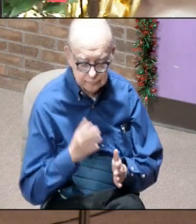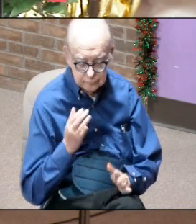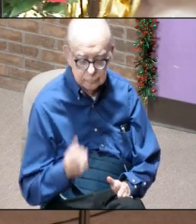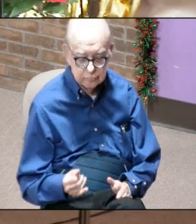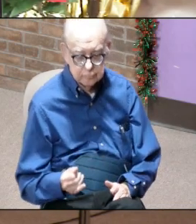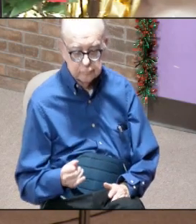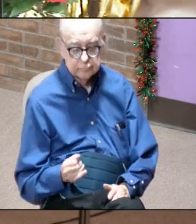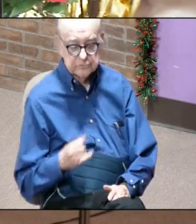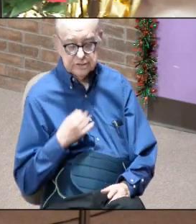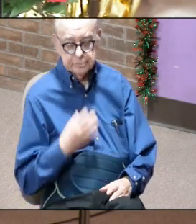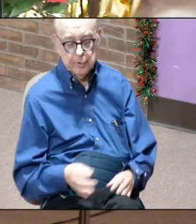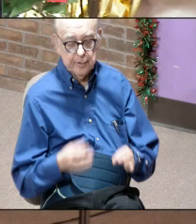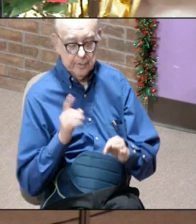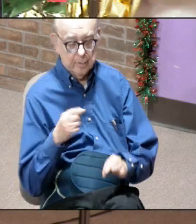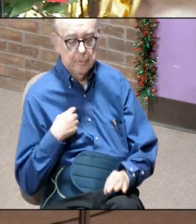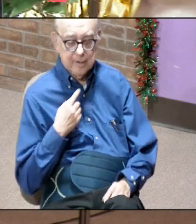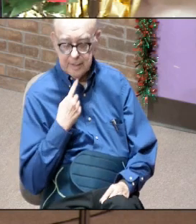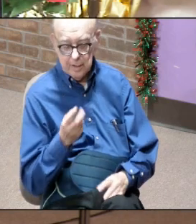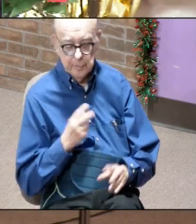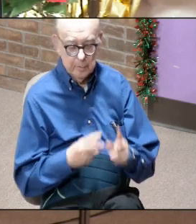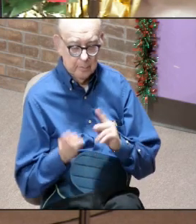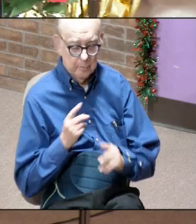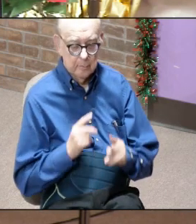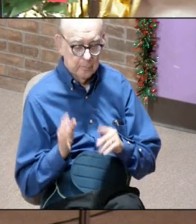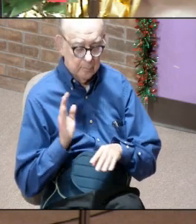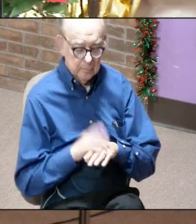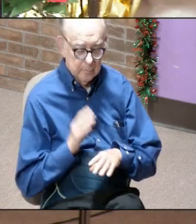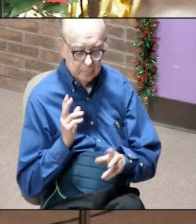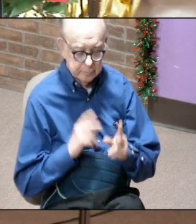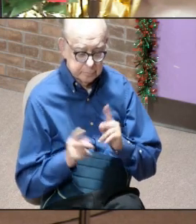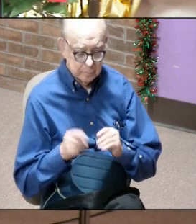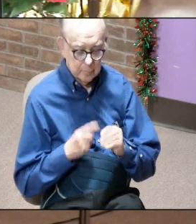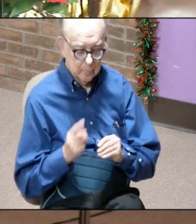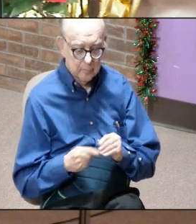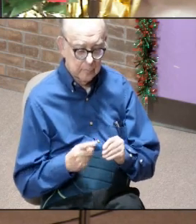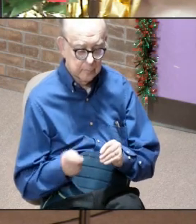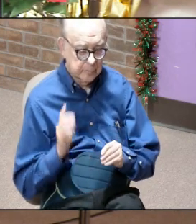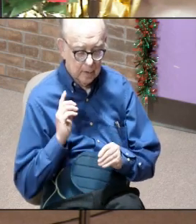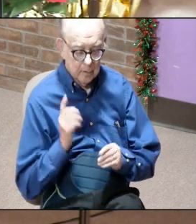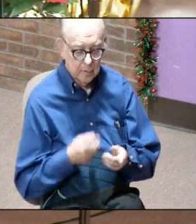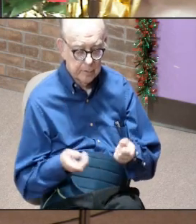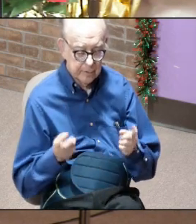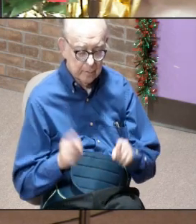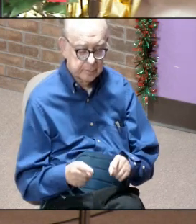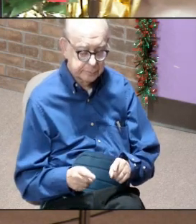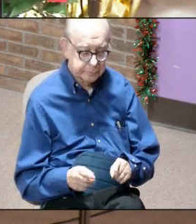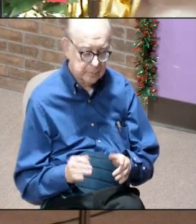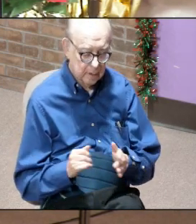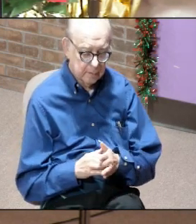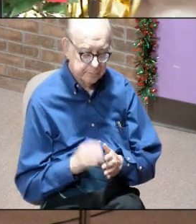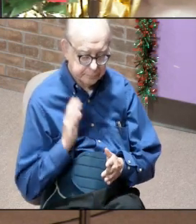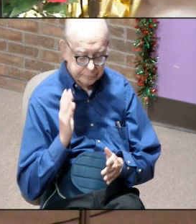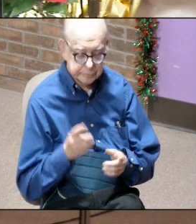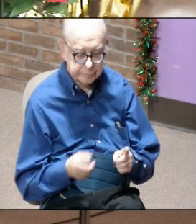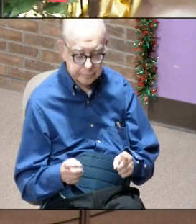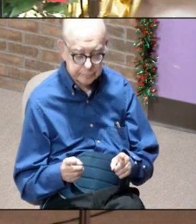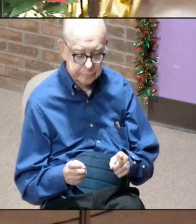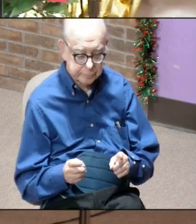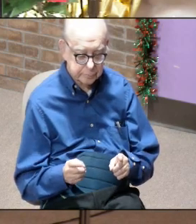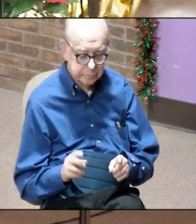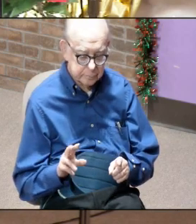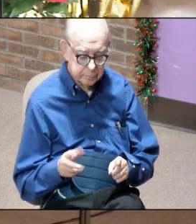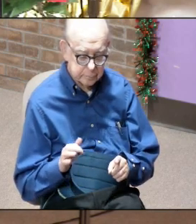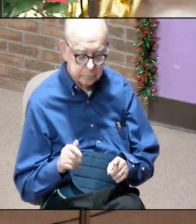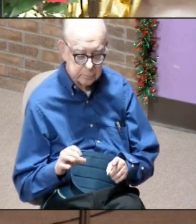it behooves us to tell people, to warn people about what's going. He says this is what's going to happen when the